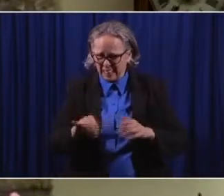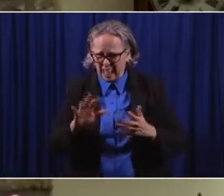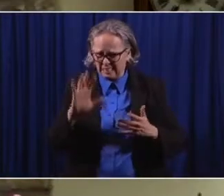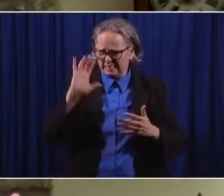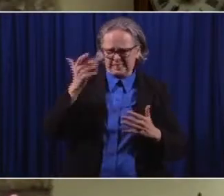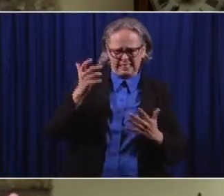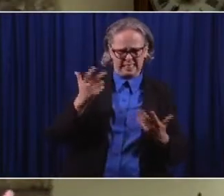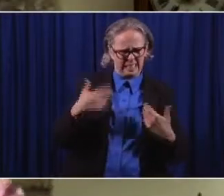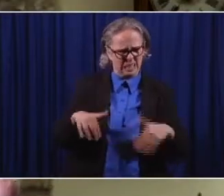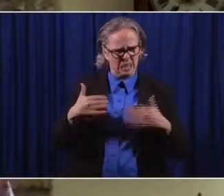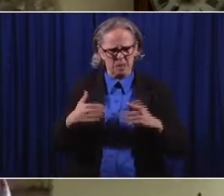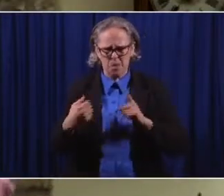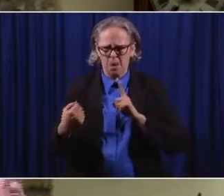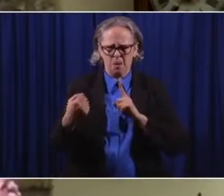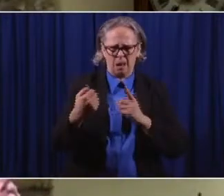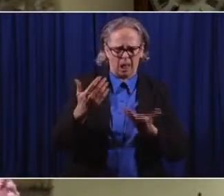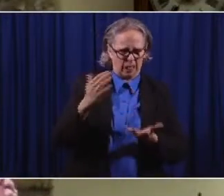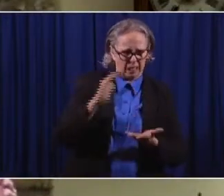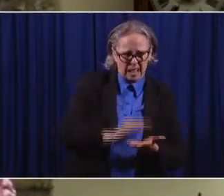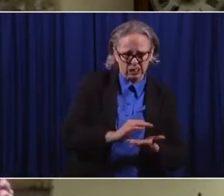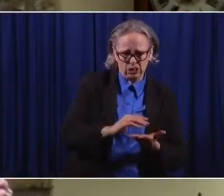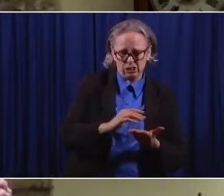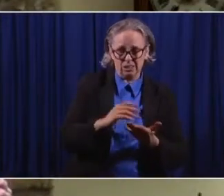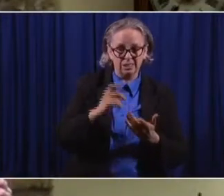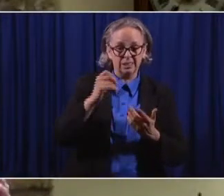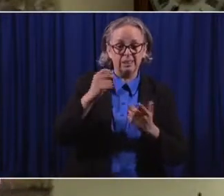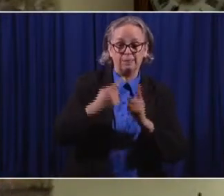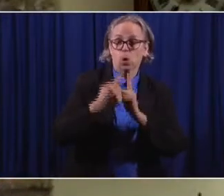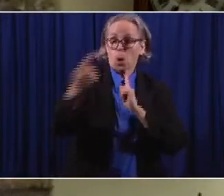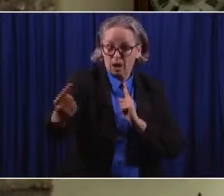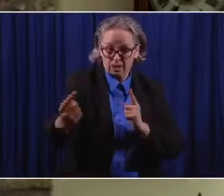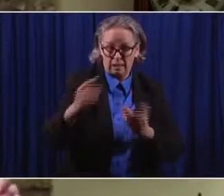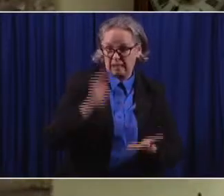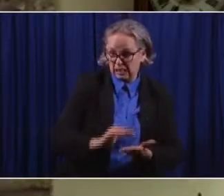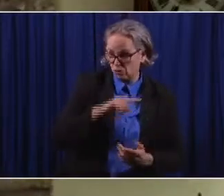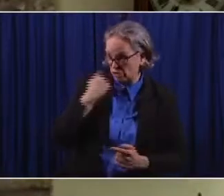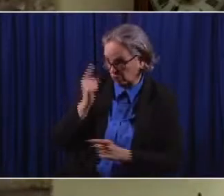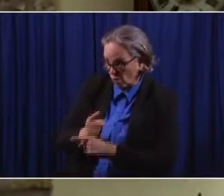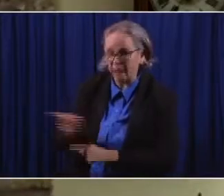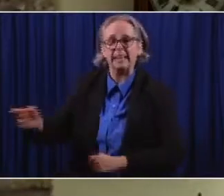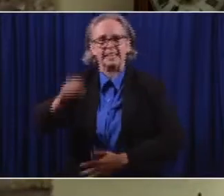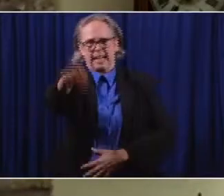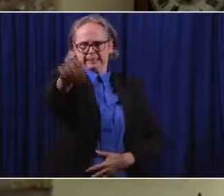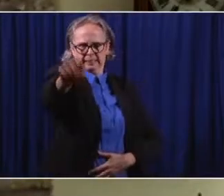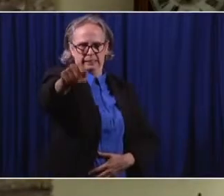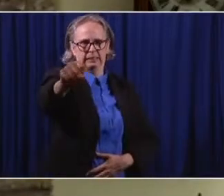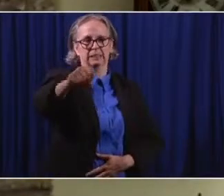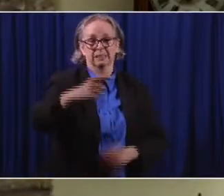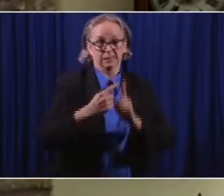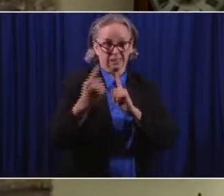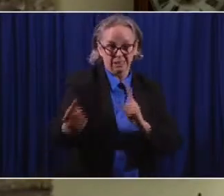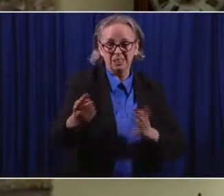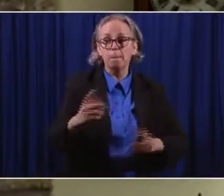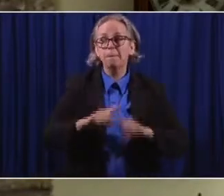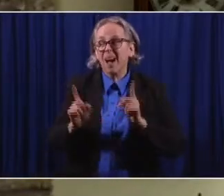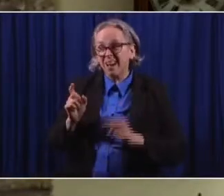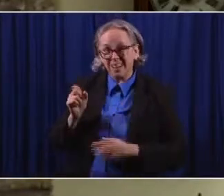distance. Would that be right? Yes. The aerosolized